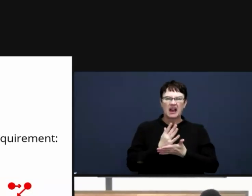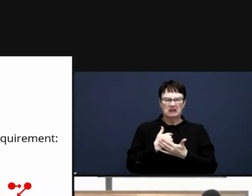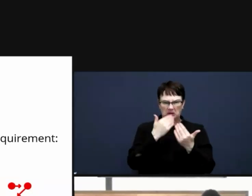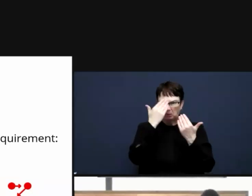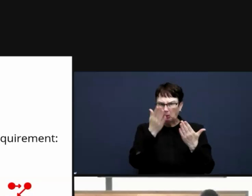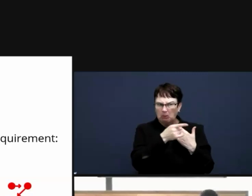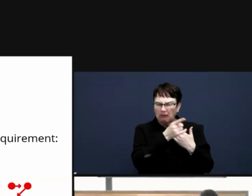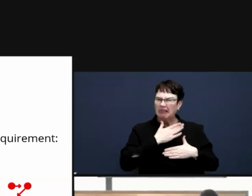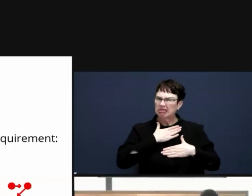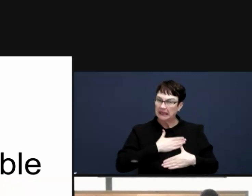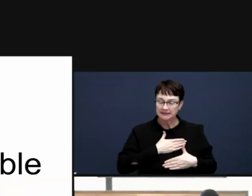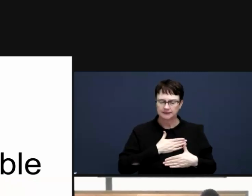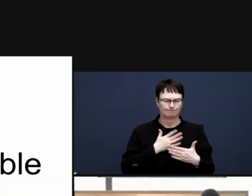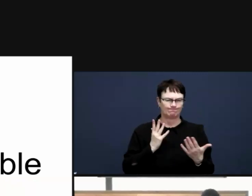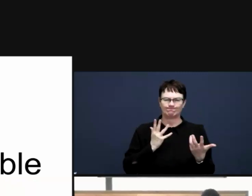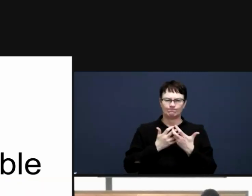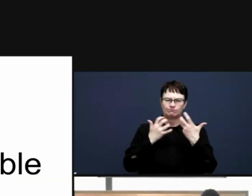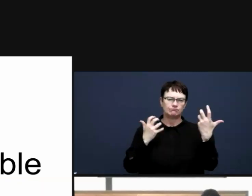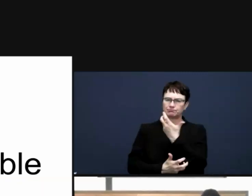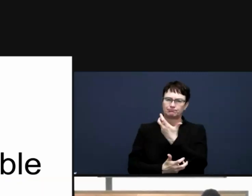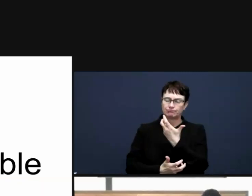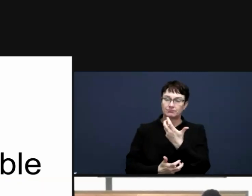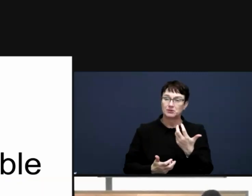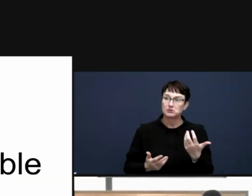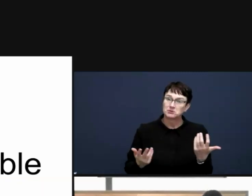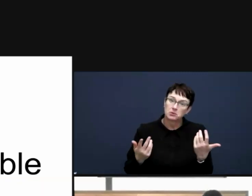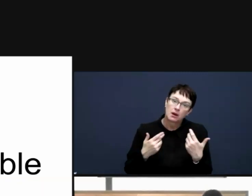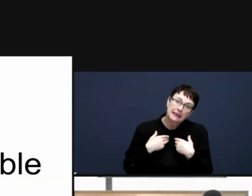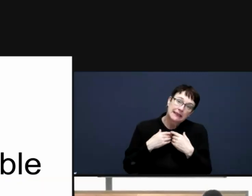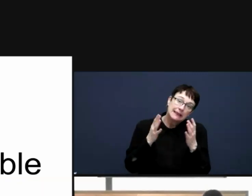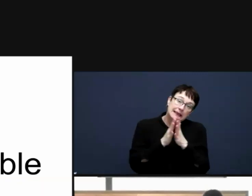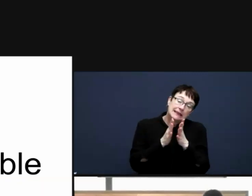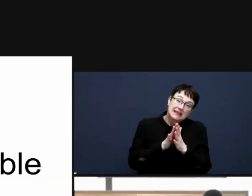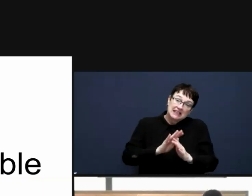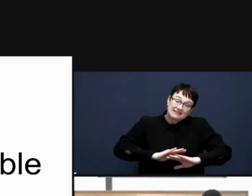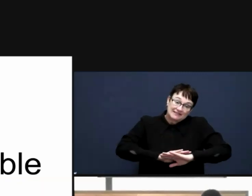That was my story for today. Thanks for listening, and yeah, let's make more apps accessible.